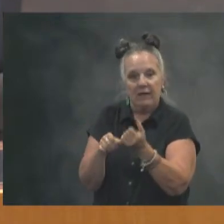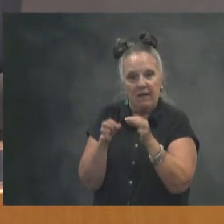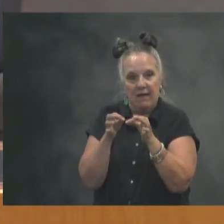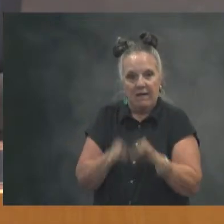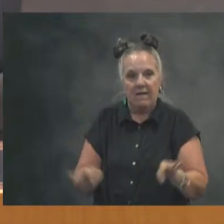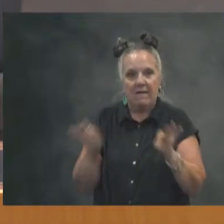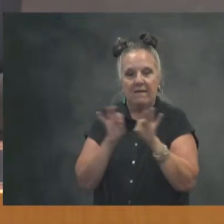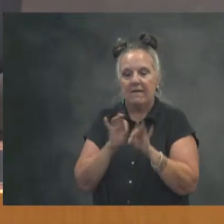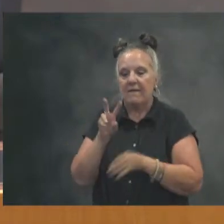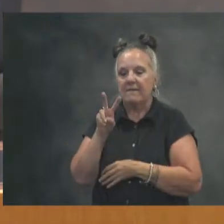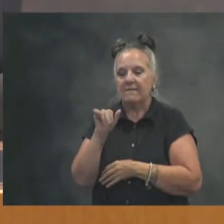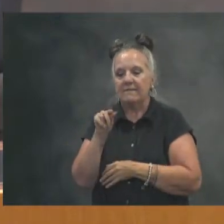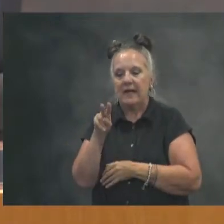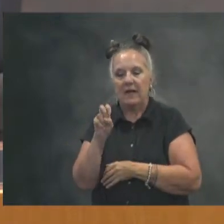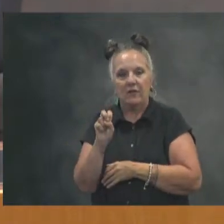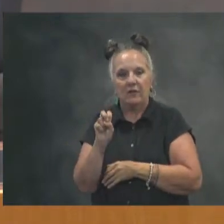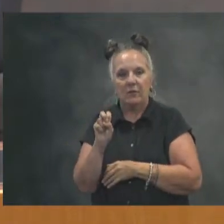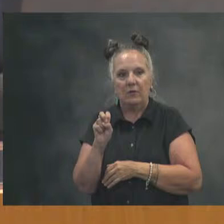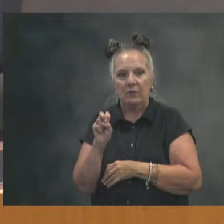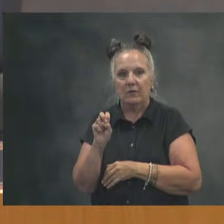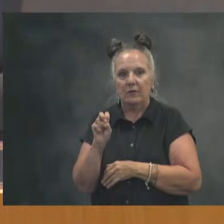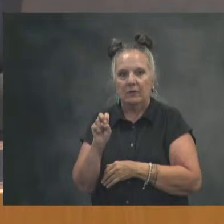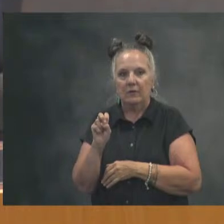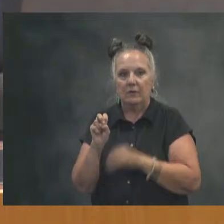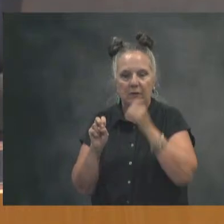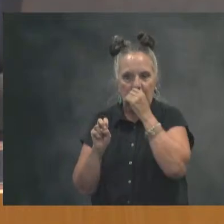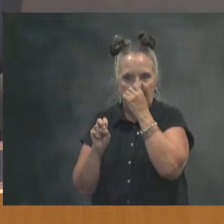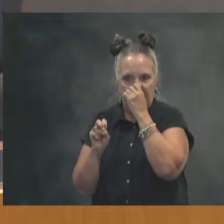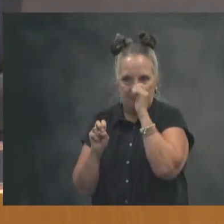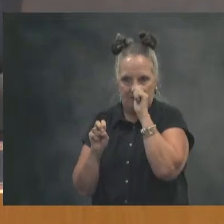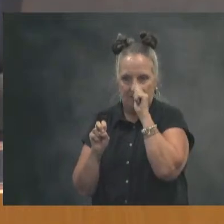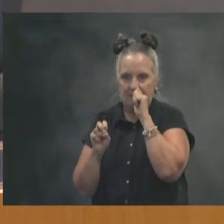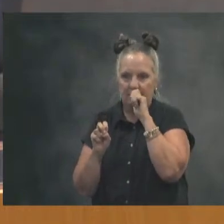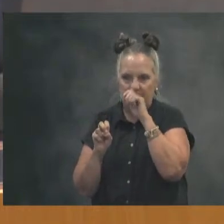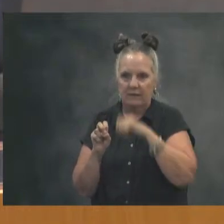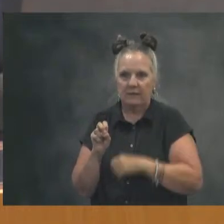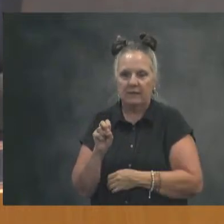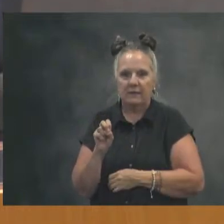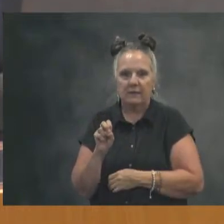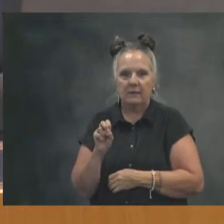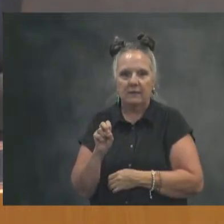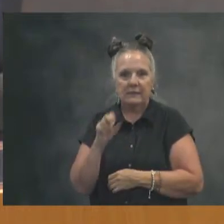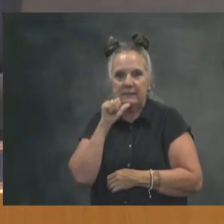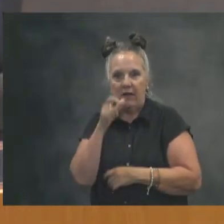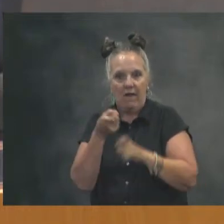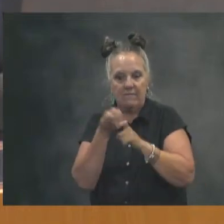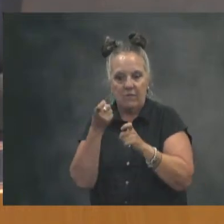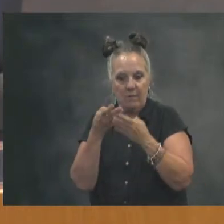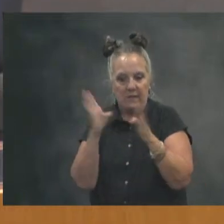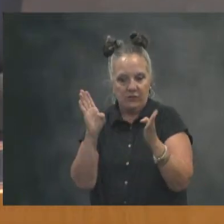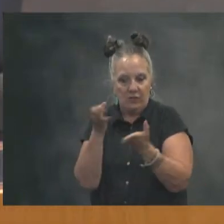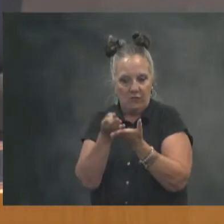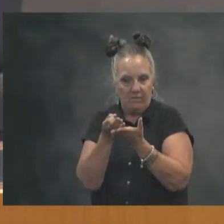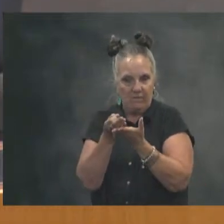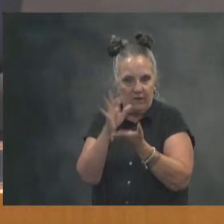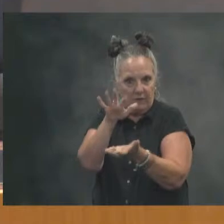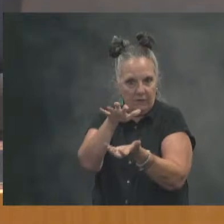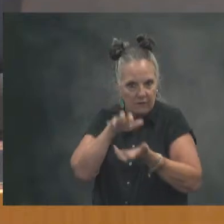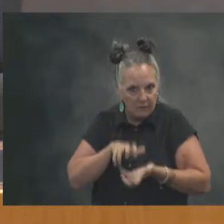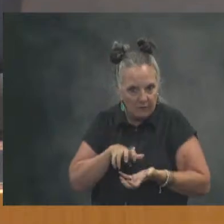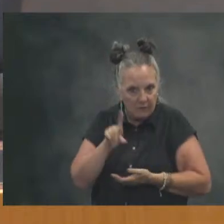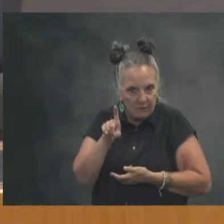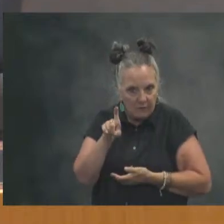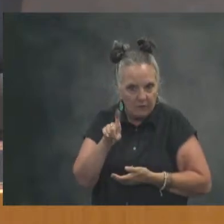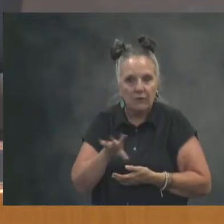valuable. And this is not out of the general fund, am I correct on that, or it is? Concentration of